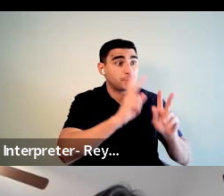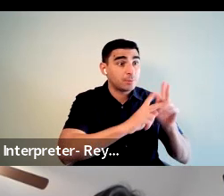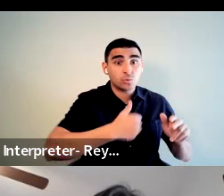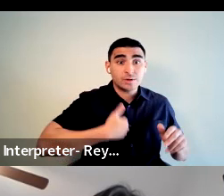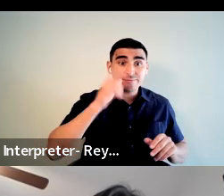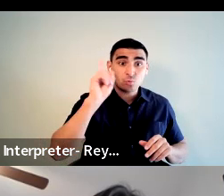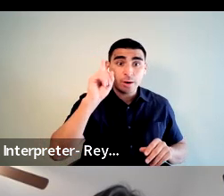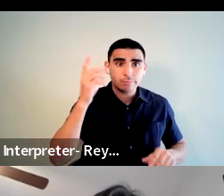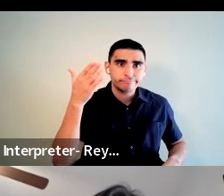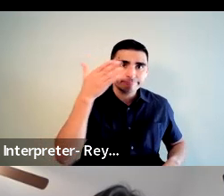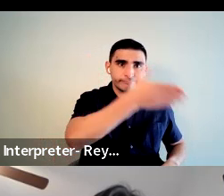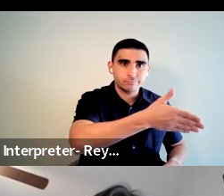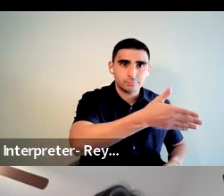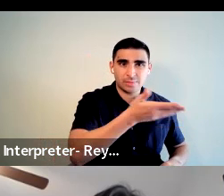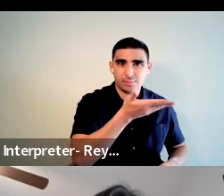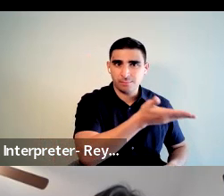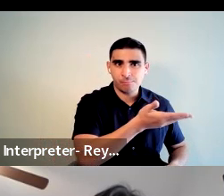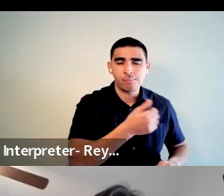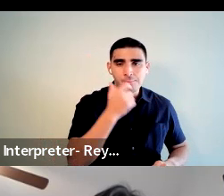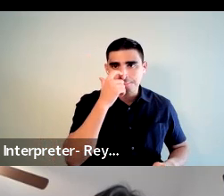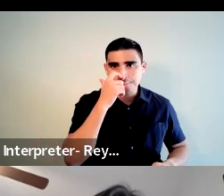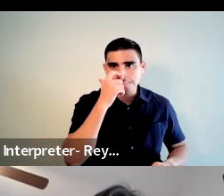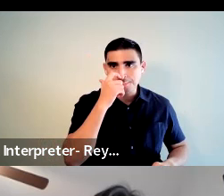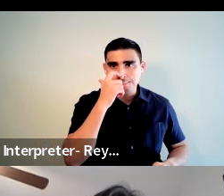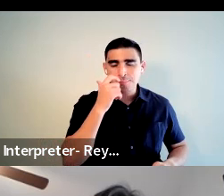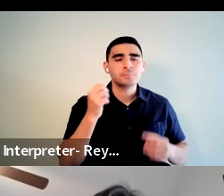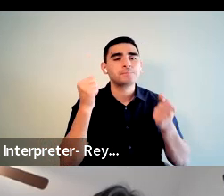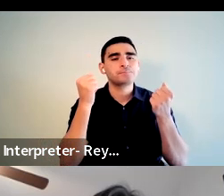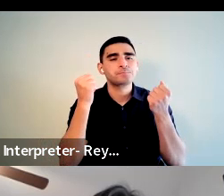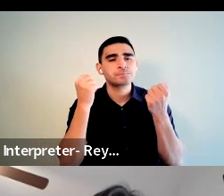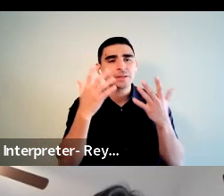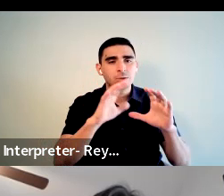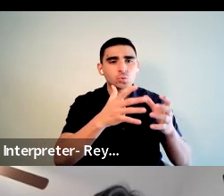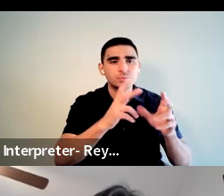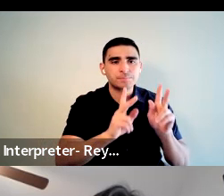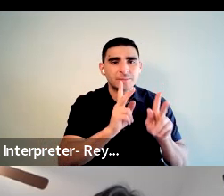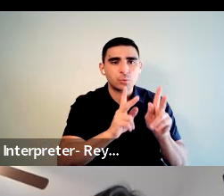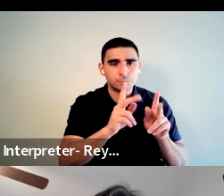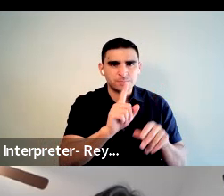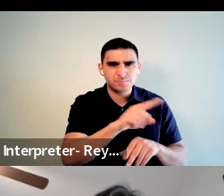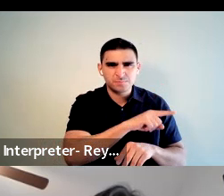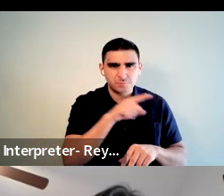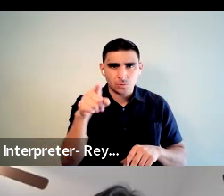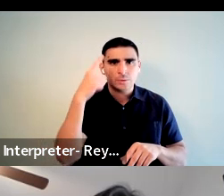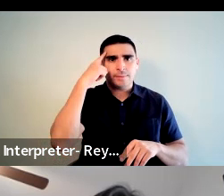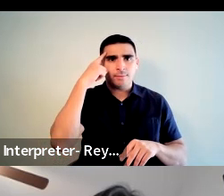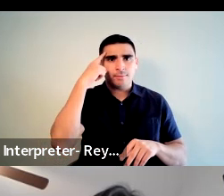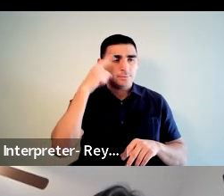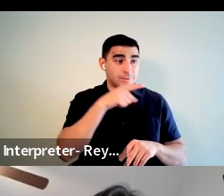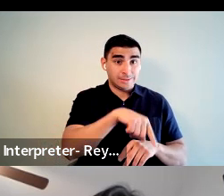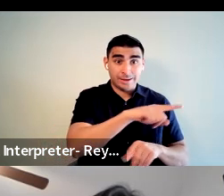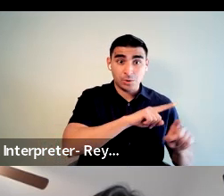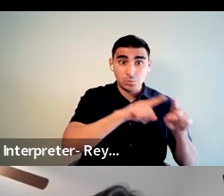a lot of, I think, the populations that you're referencing may not even be able to get to a brick and